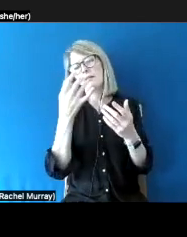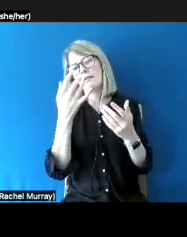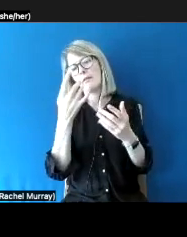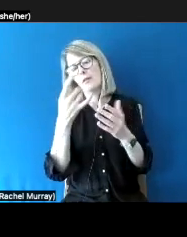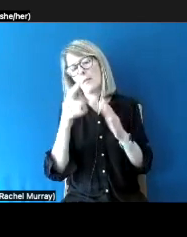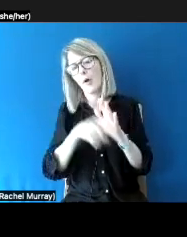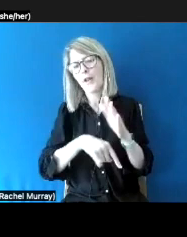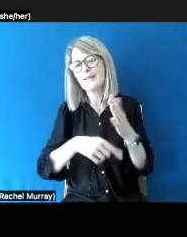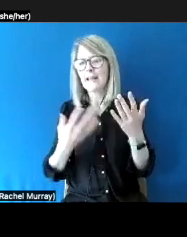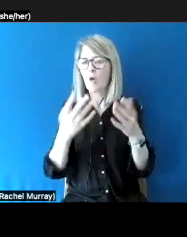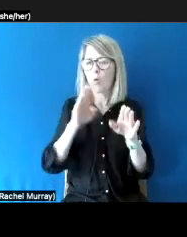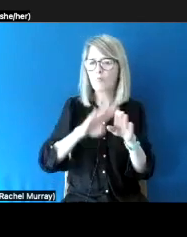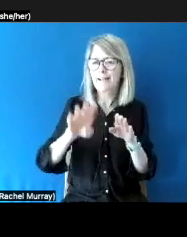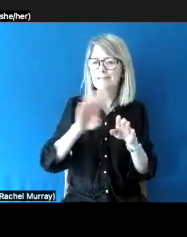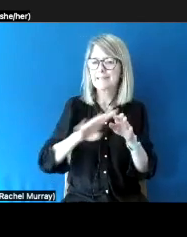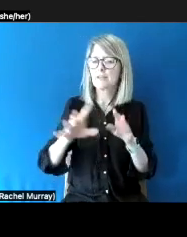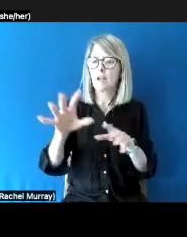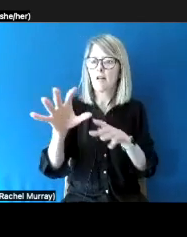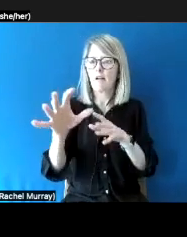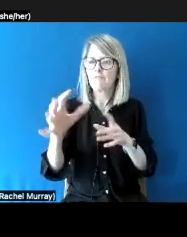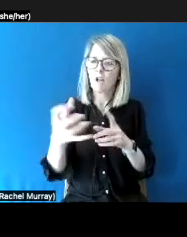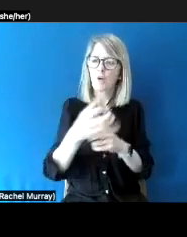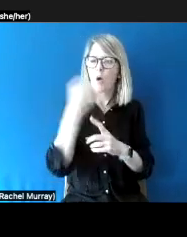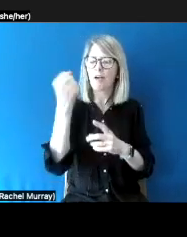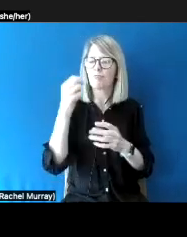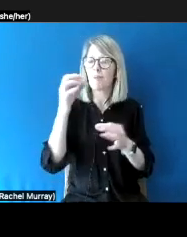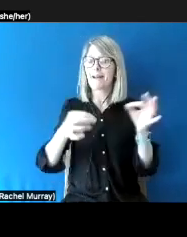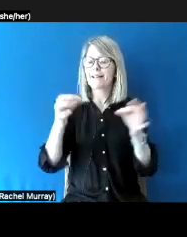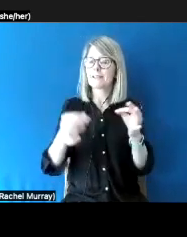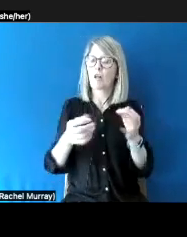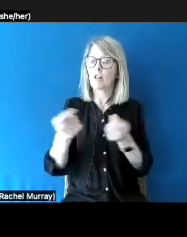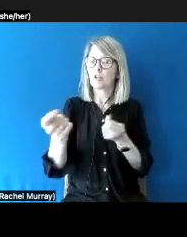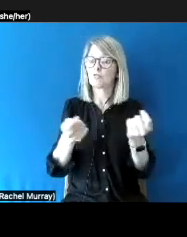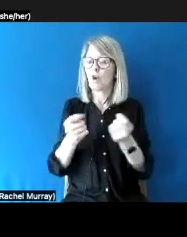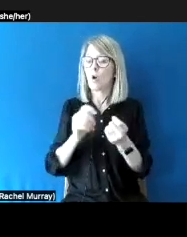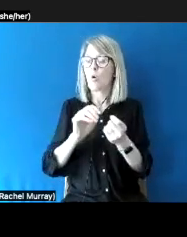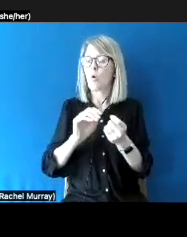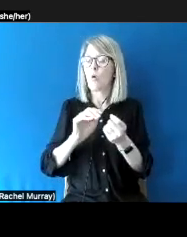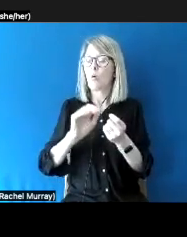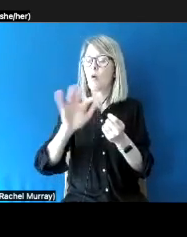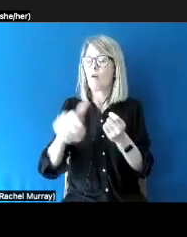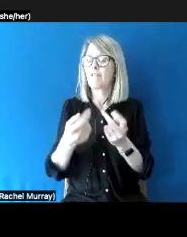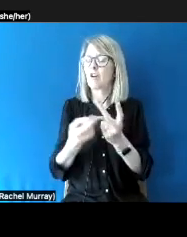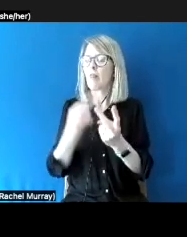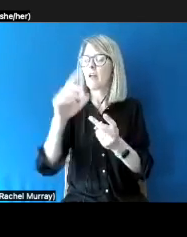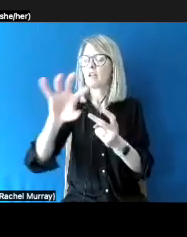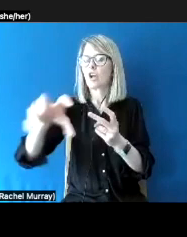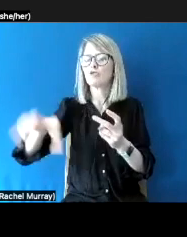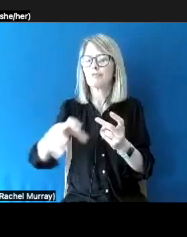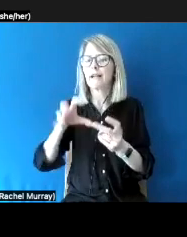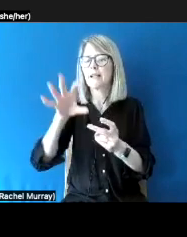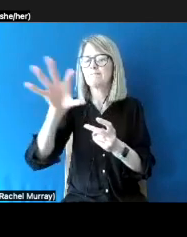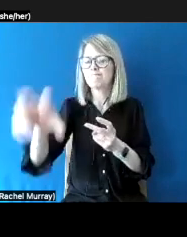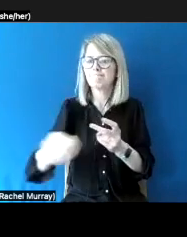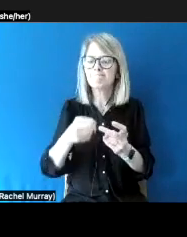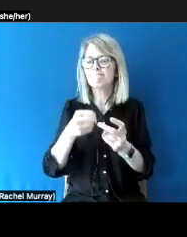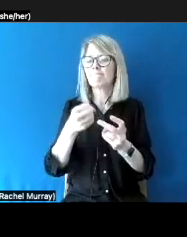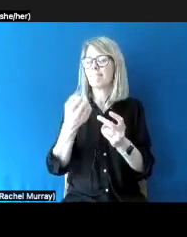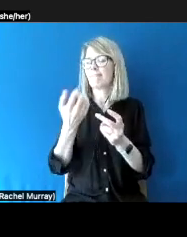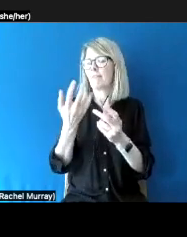of acquiring political control over another country, occupying it with settlers and exploiting